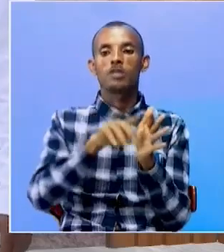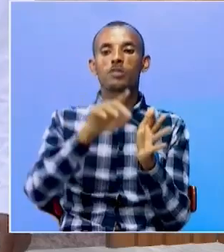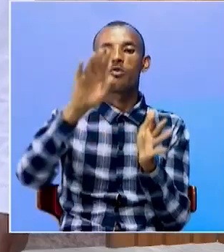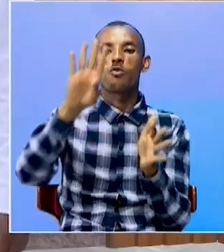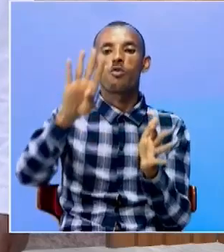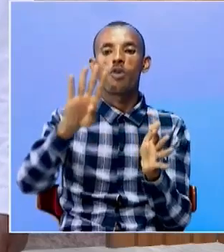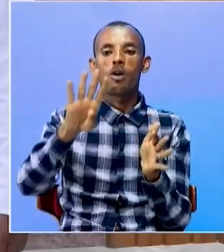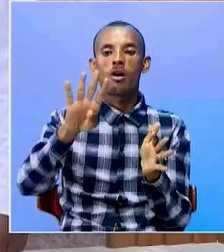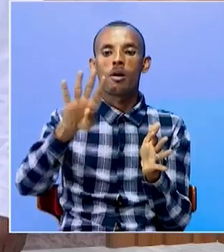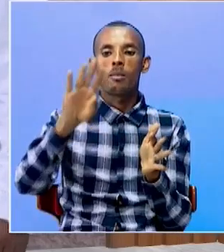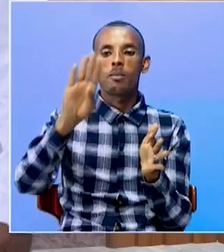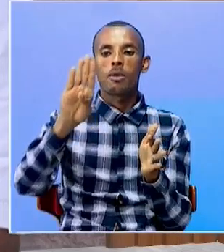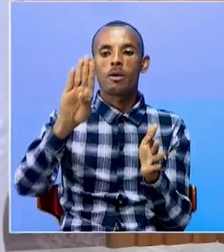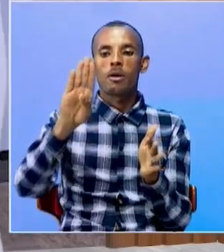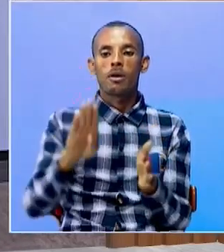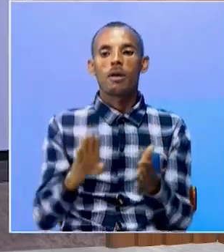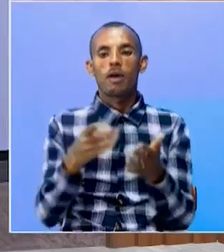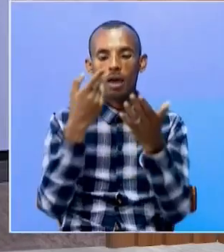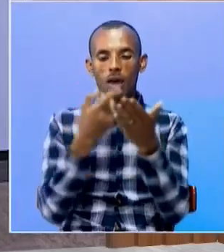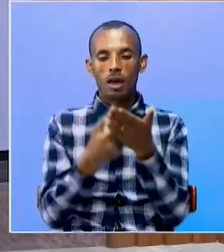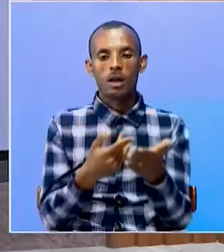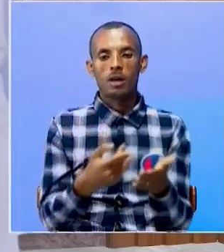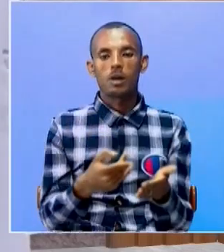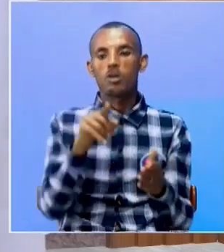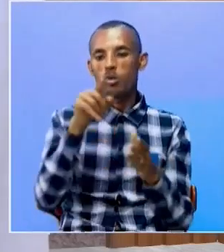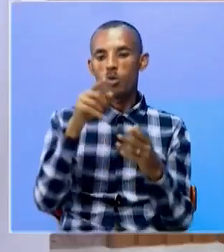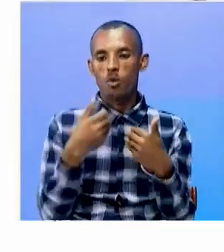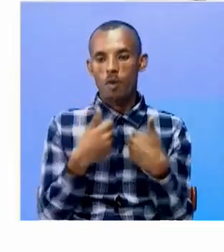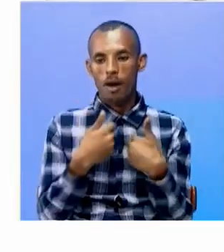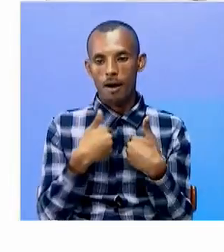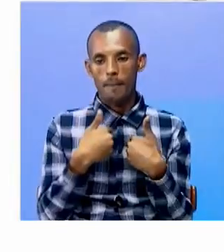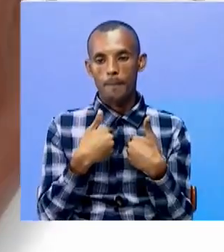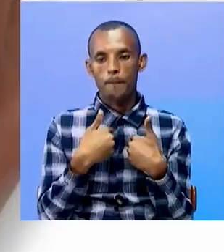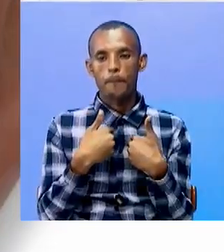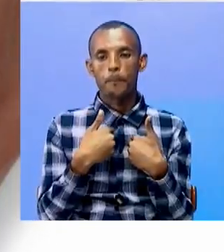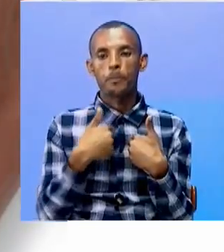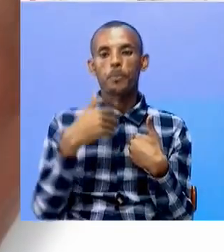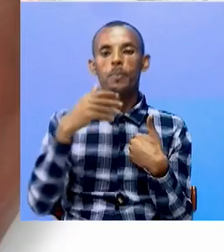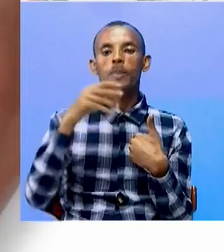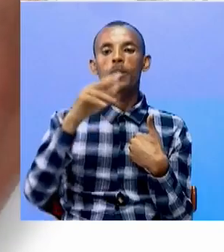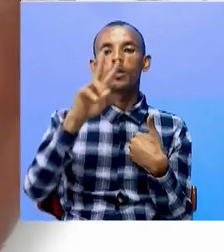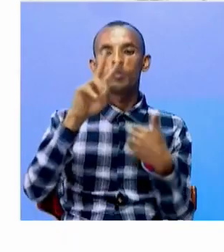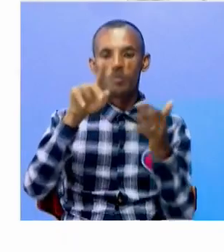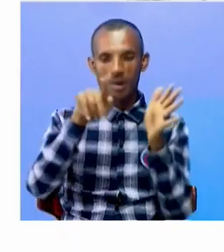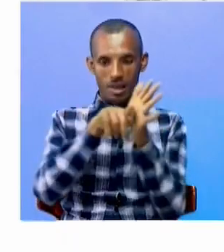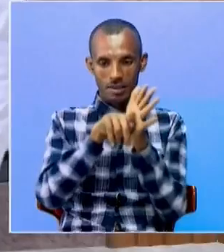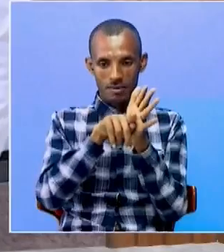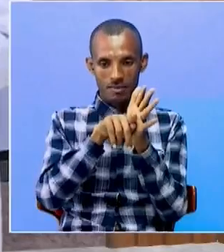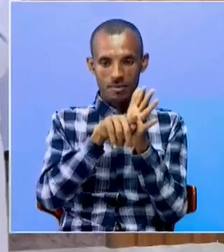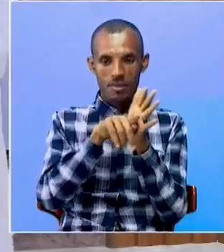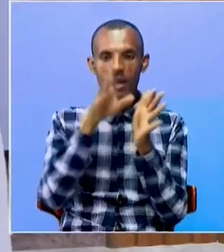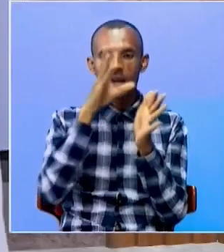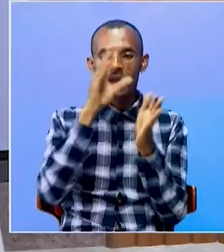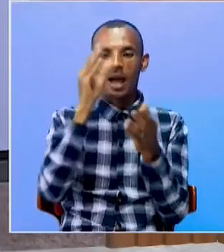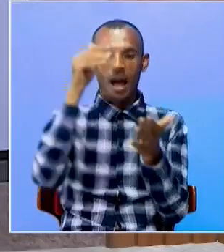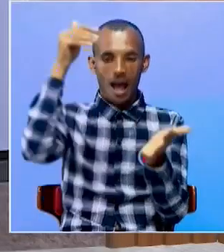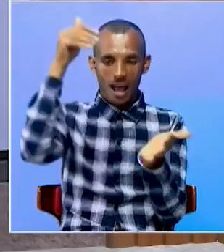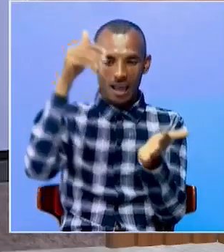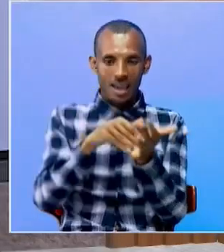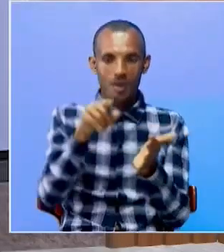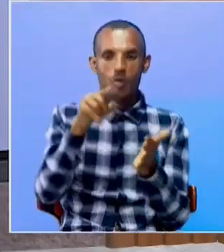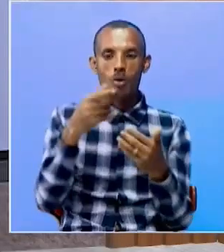4b. Here you have 2 negatives. And again you